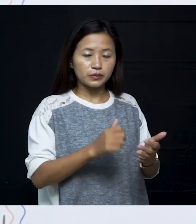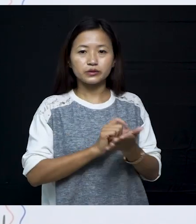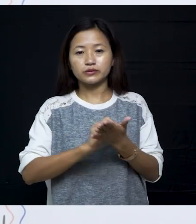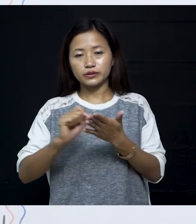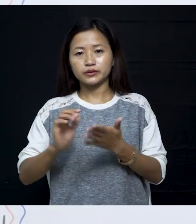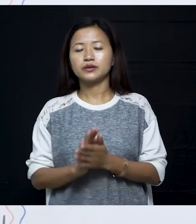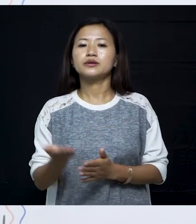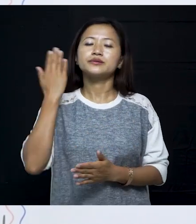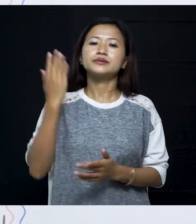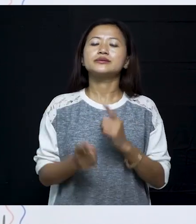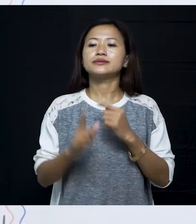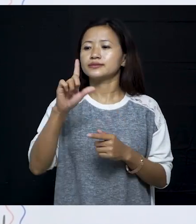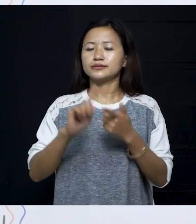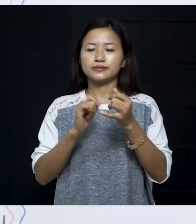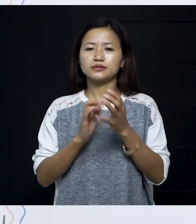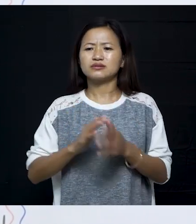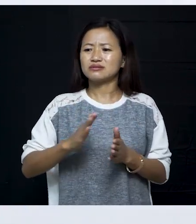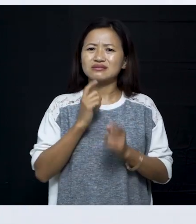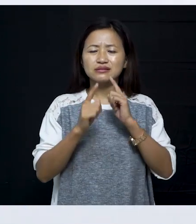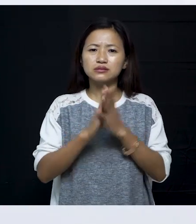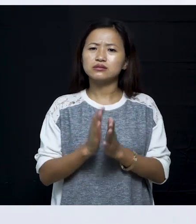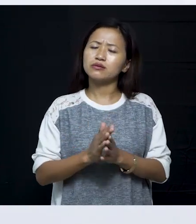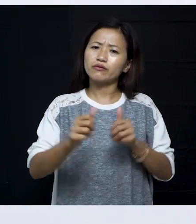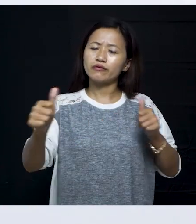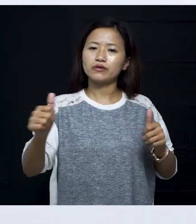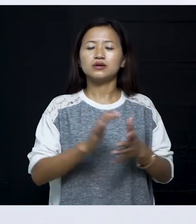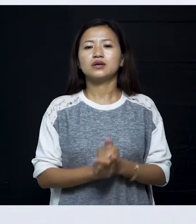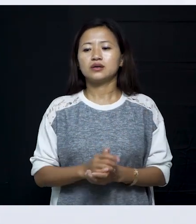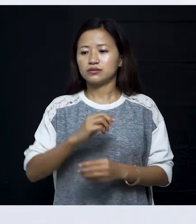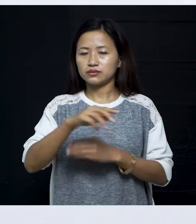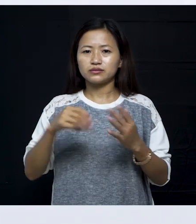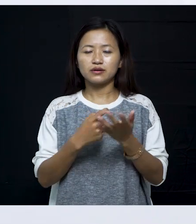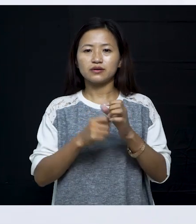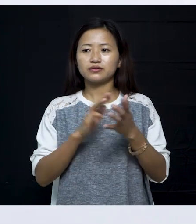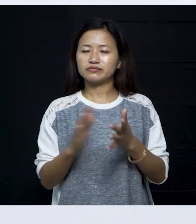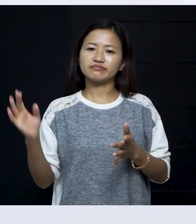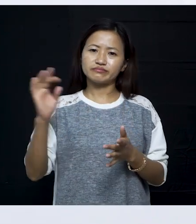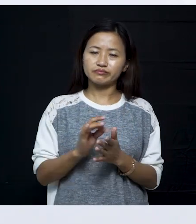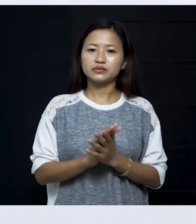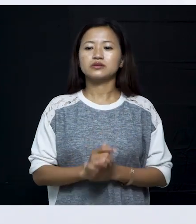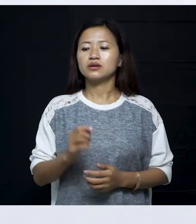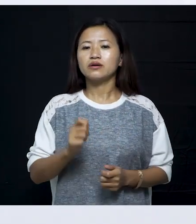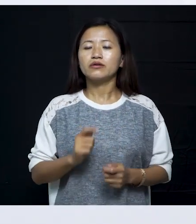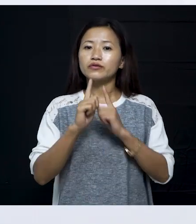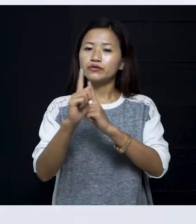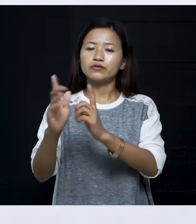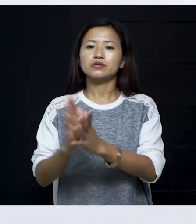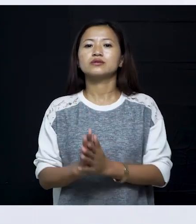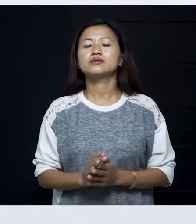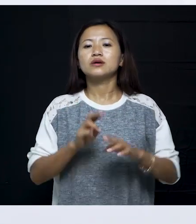previous lessons that we have discussed so far. So this is going to be something like a revision, and if you can follow